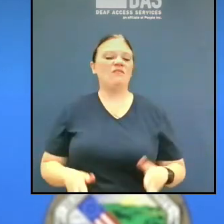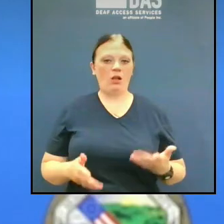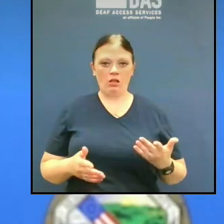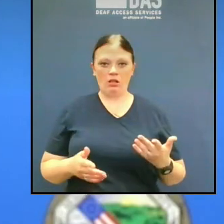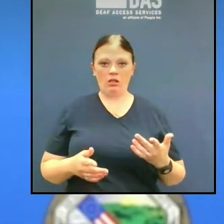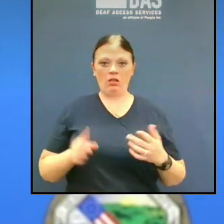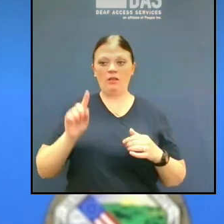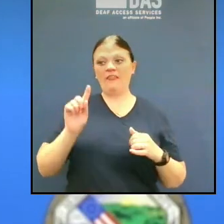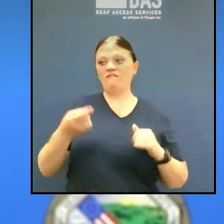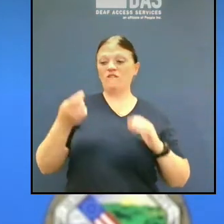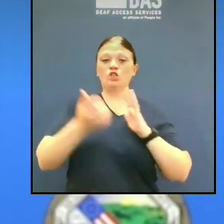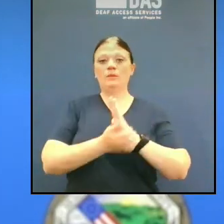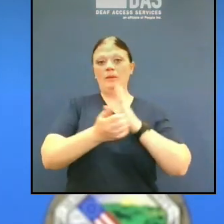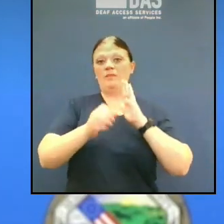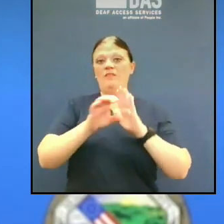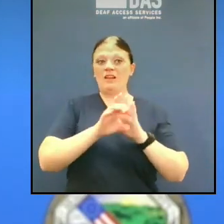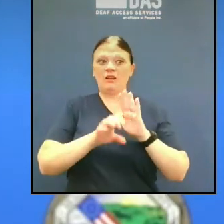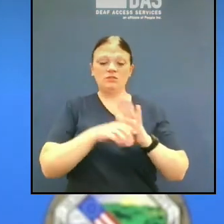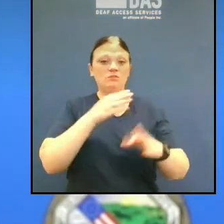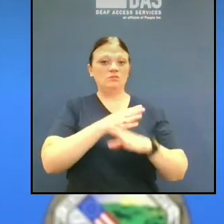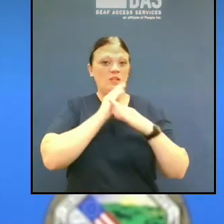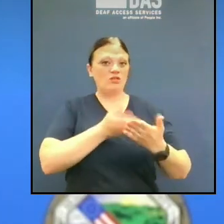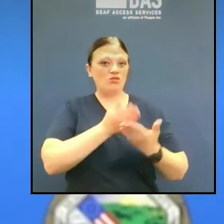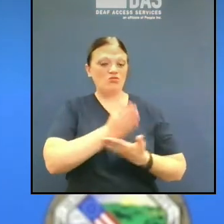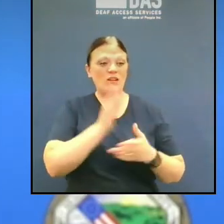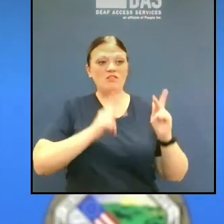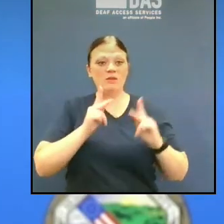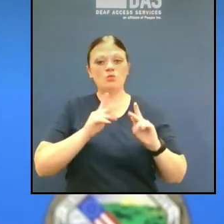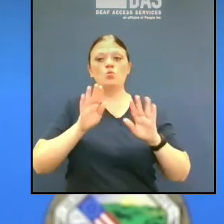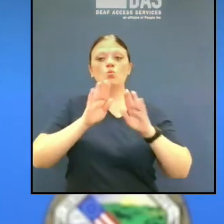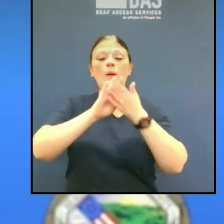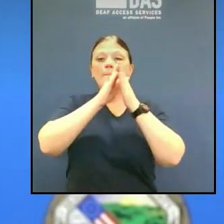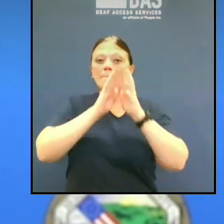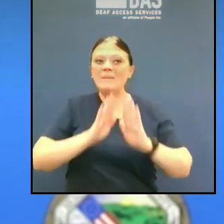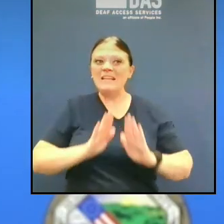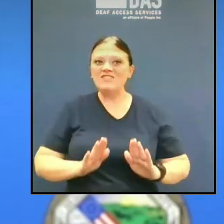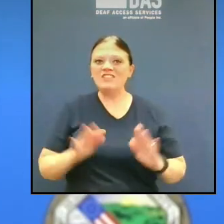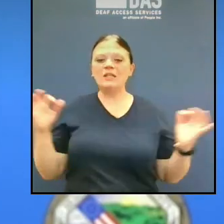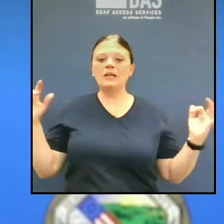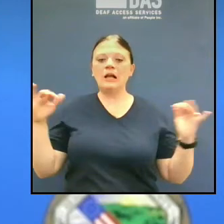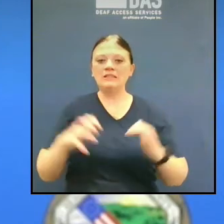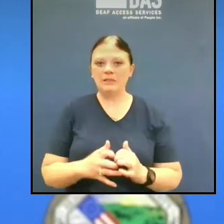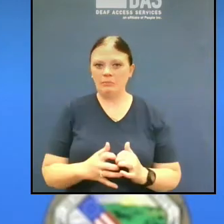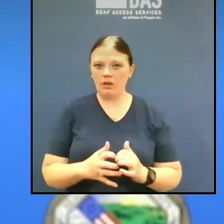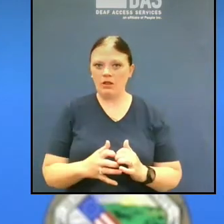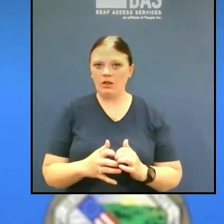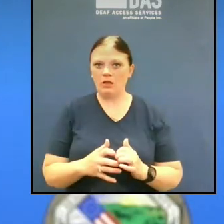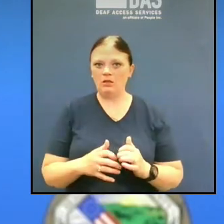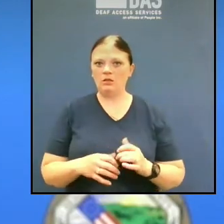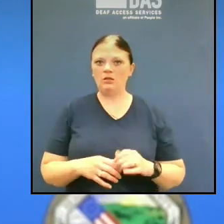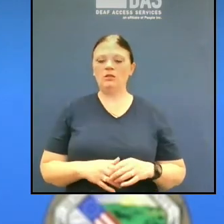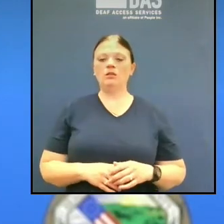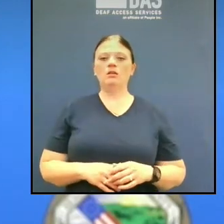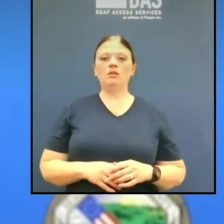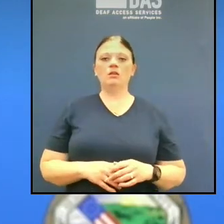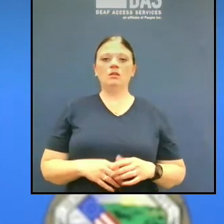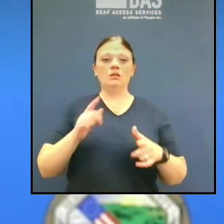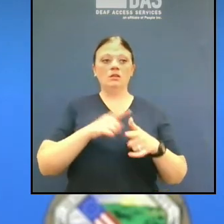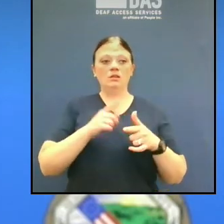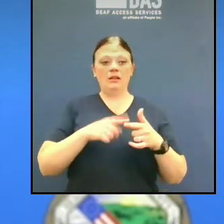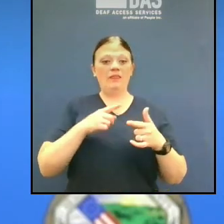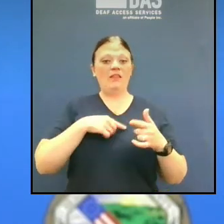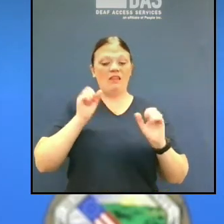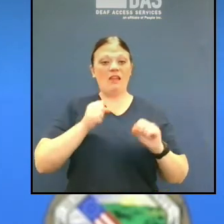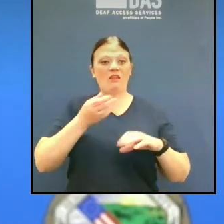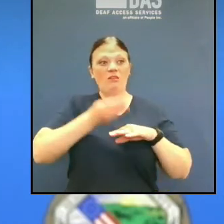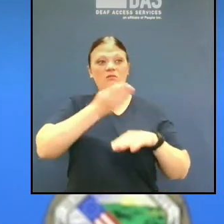Amendment of the Constitution protects the right of people to peaceably assemble. And peaceably assemble and to issue a grievance against